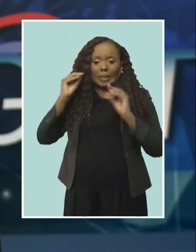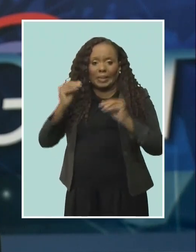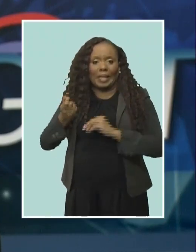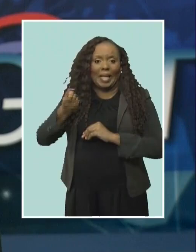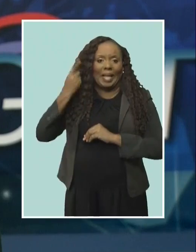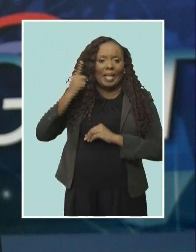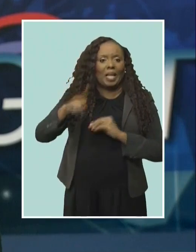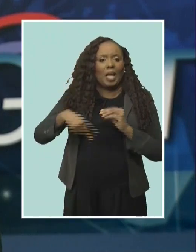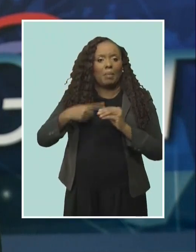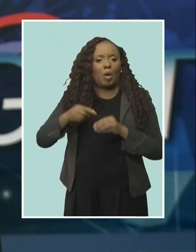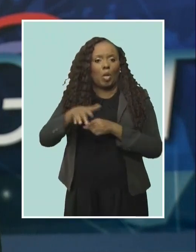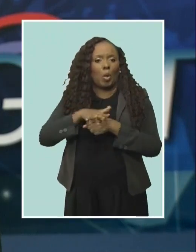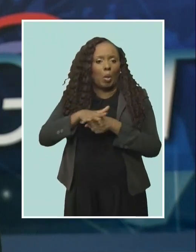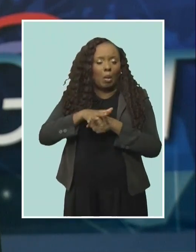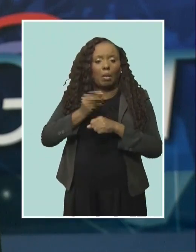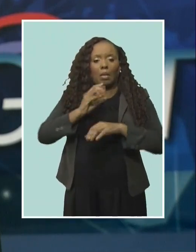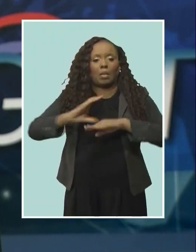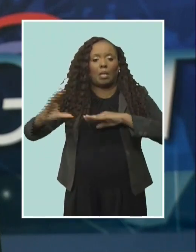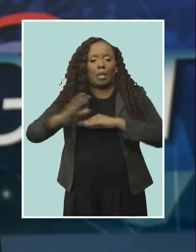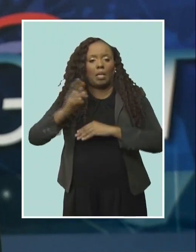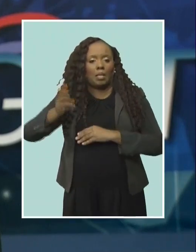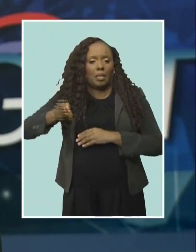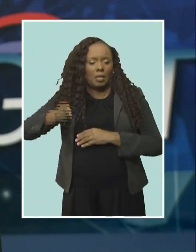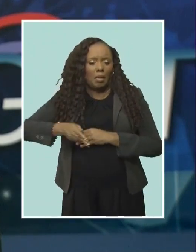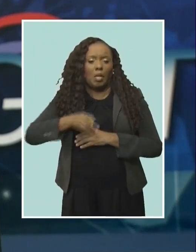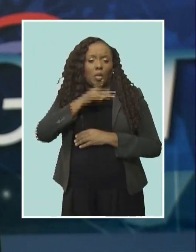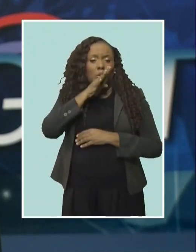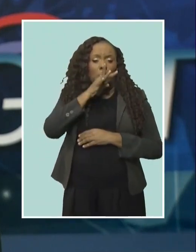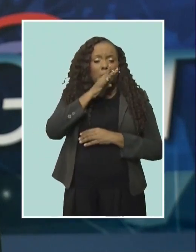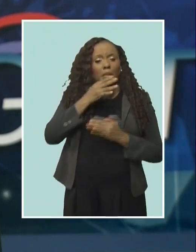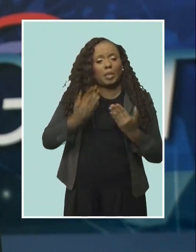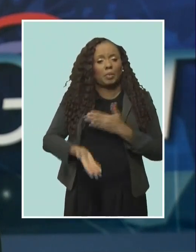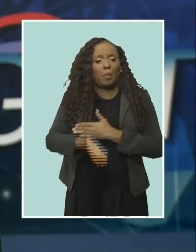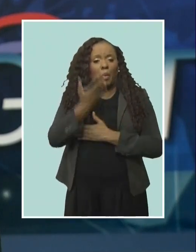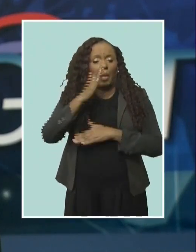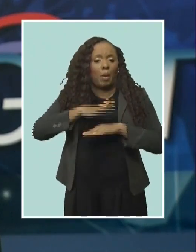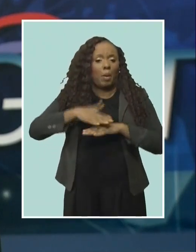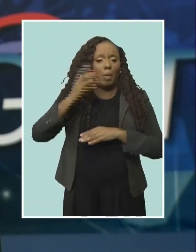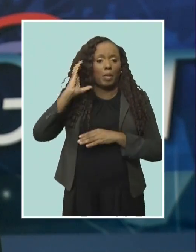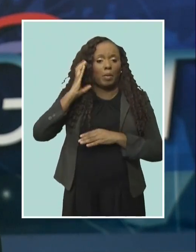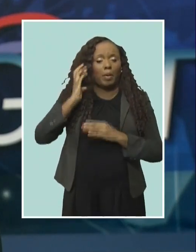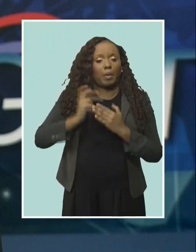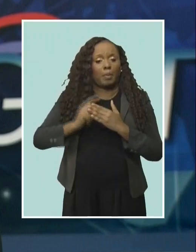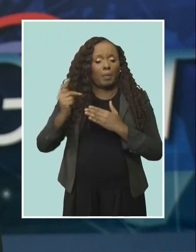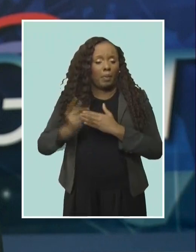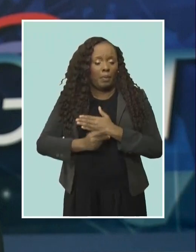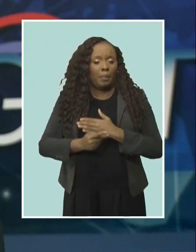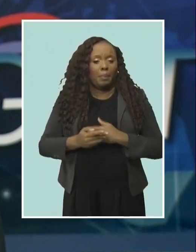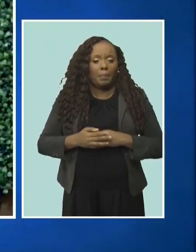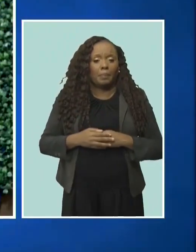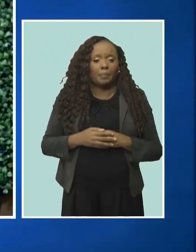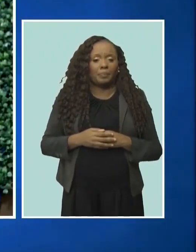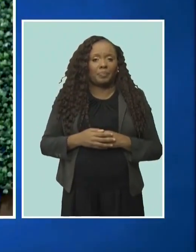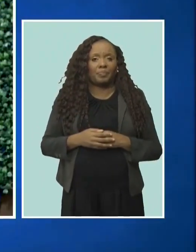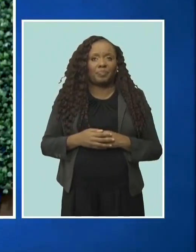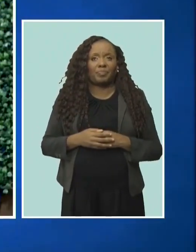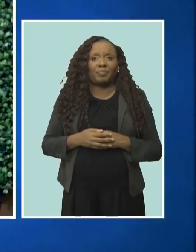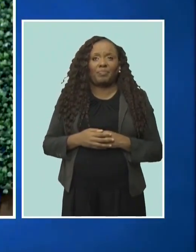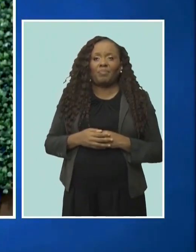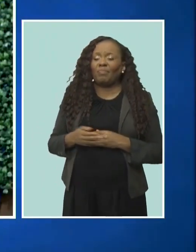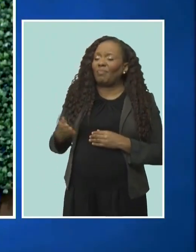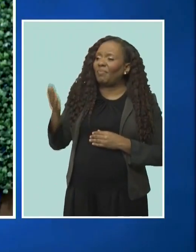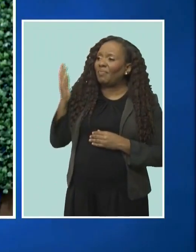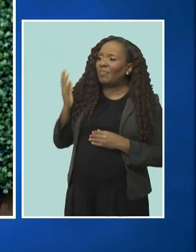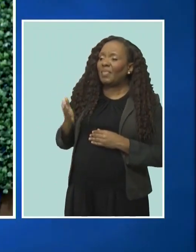as a guest on the Q100.7 FM radio program, Let's Talk About It. He had this, I would